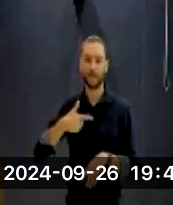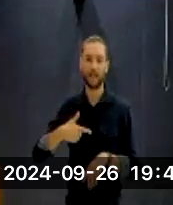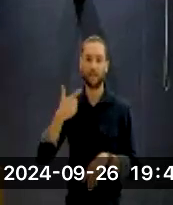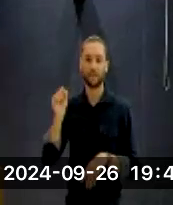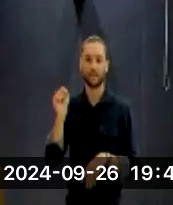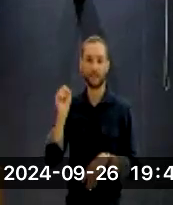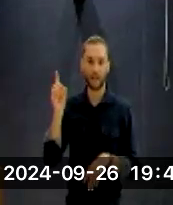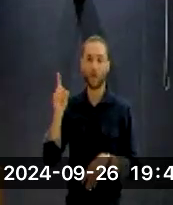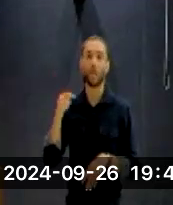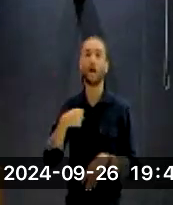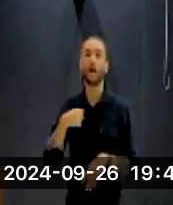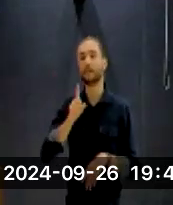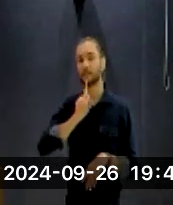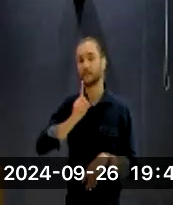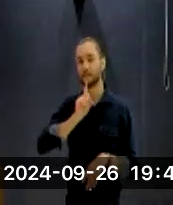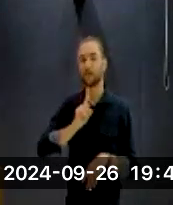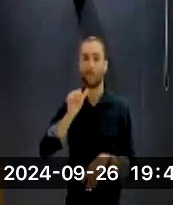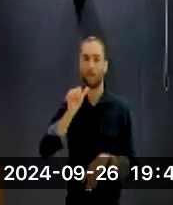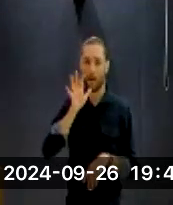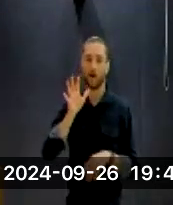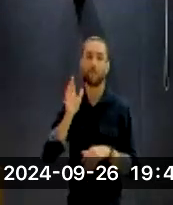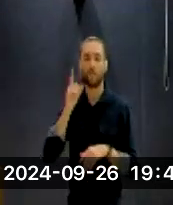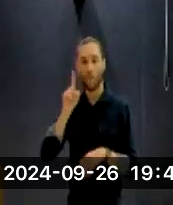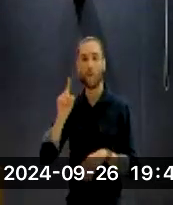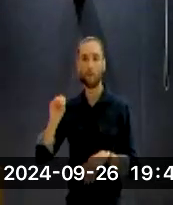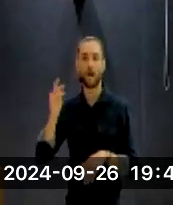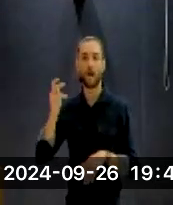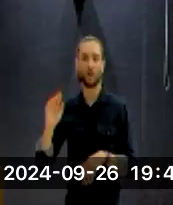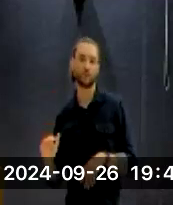mom to a minor child with disabilities.